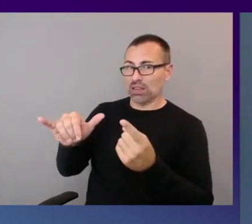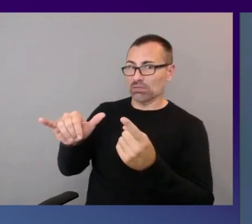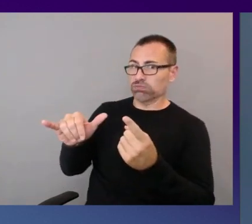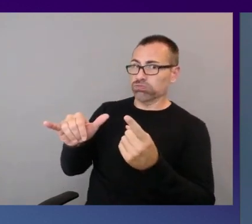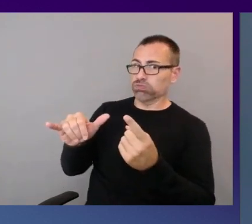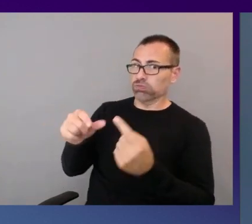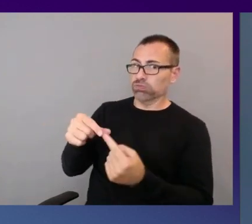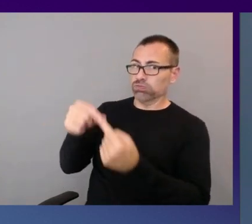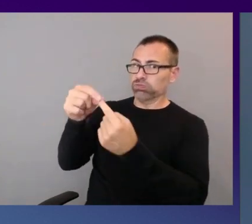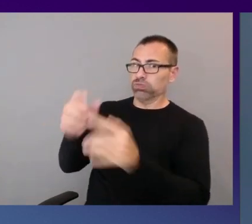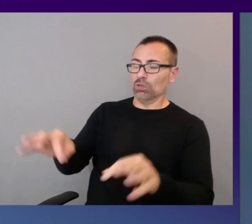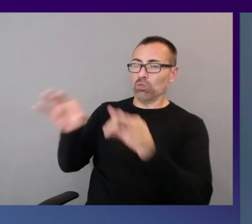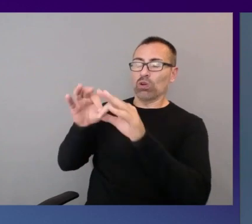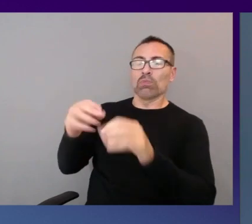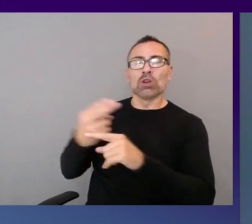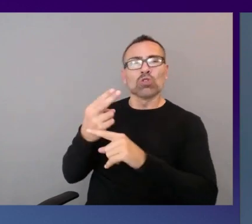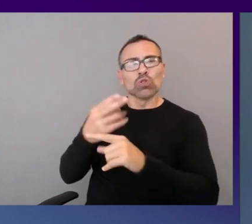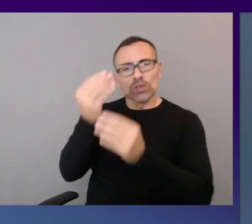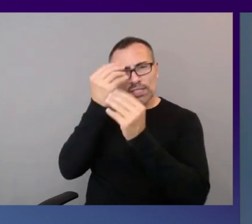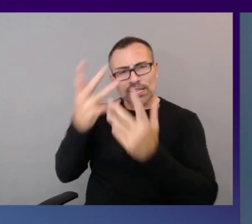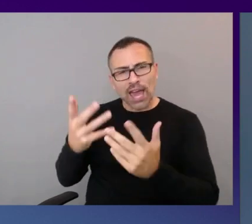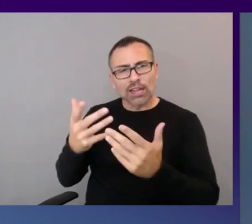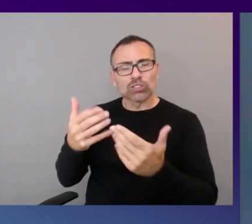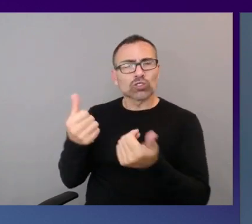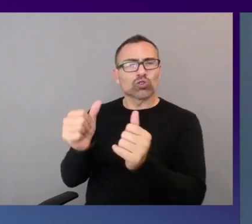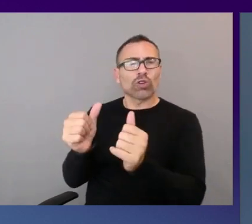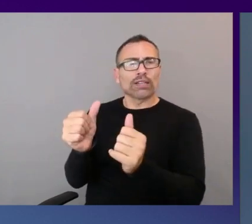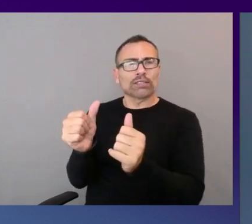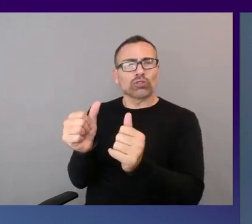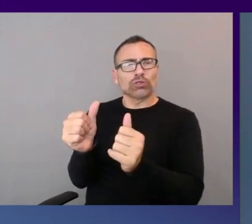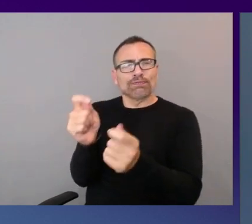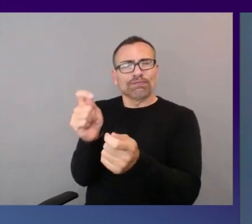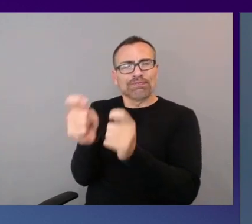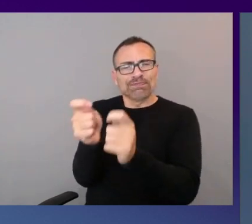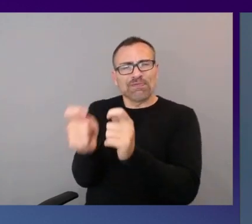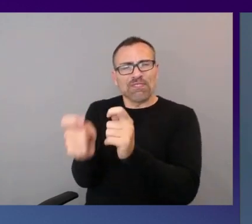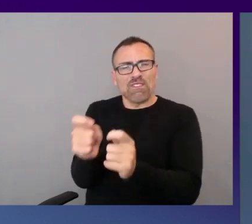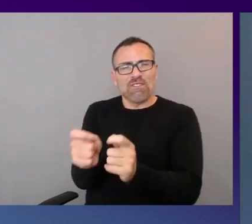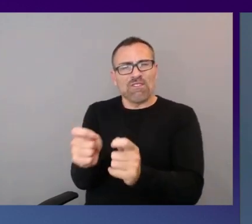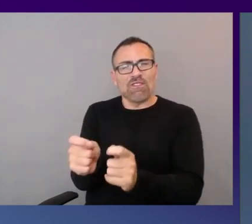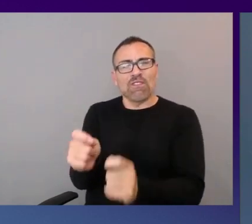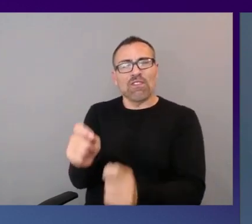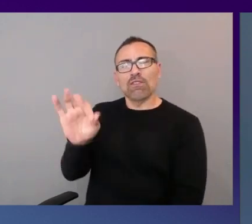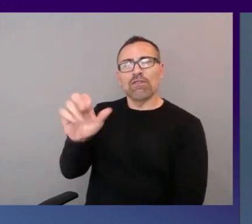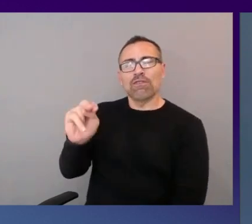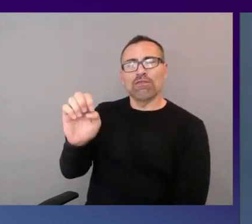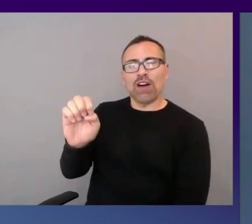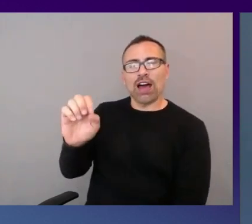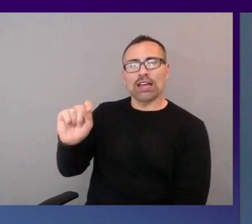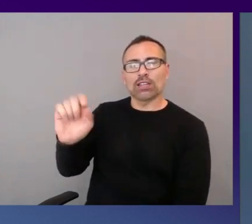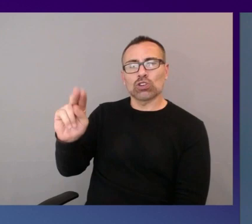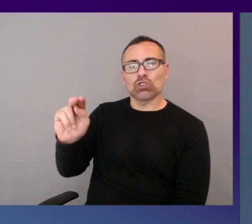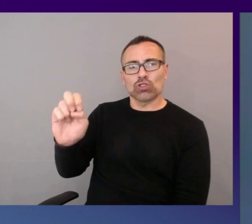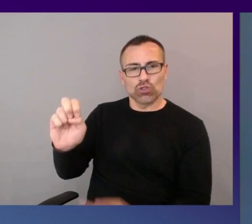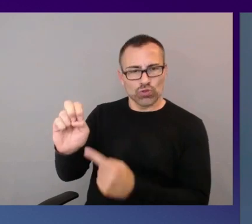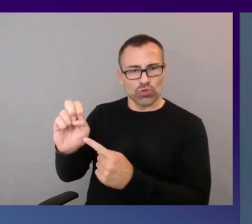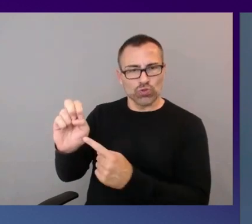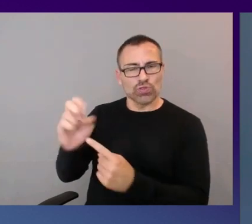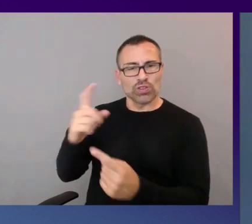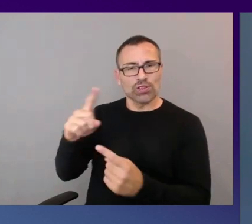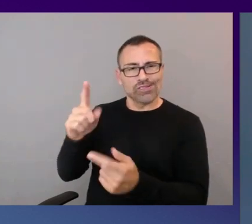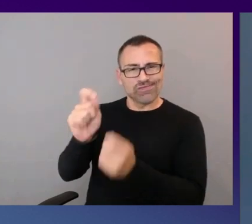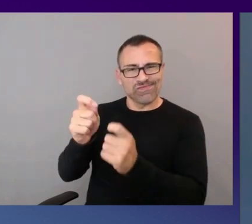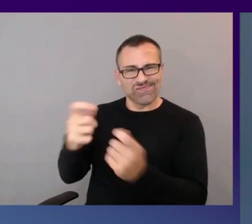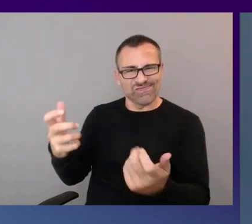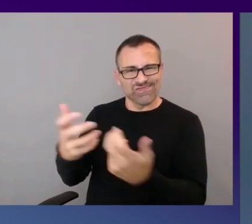provided. Some folks are doing this, for example, with Kendra, mm-hmm. and being able to integrate that into a solution